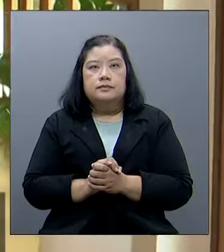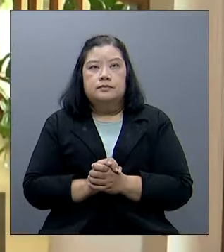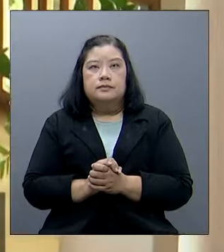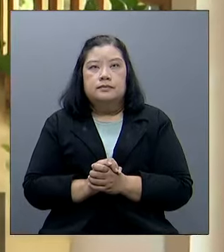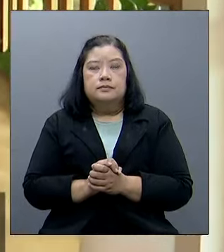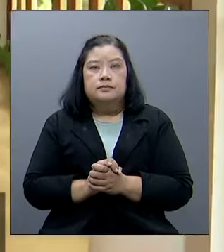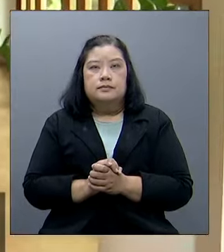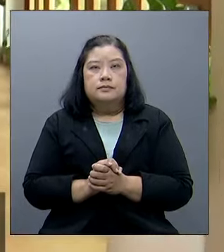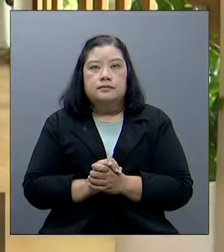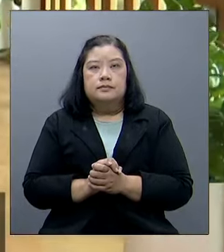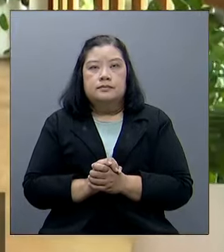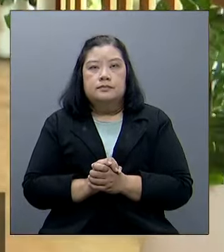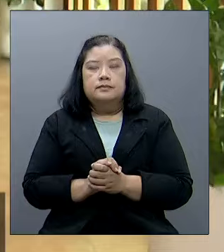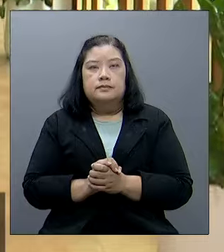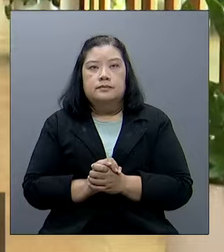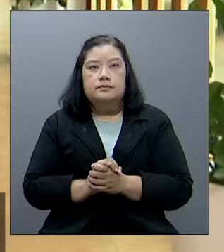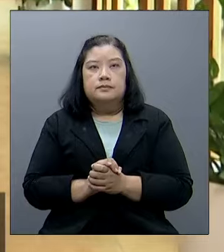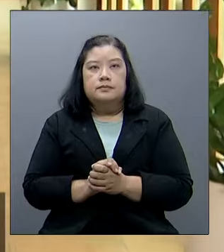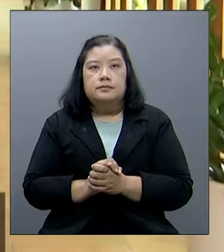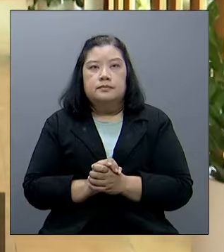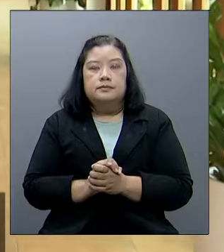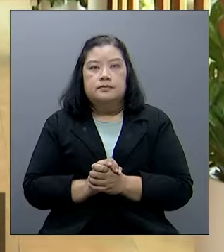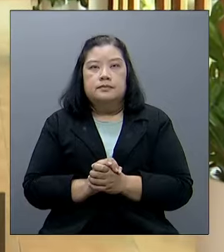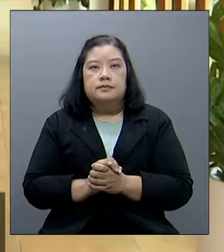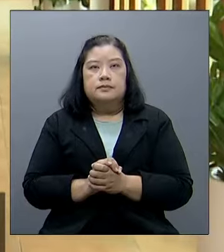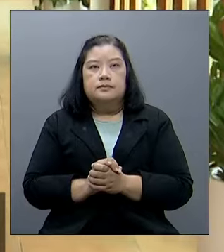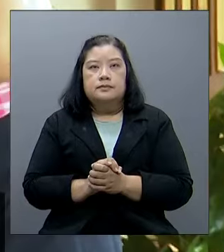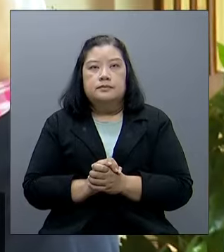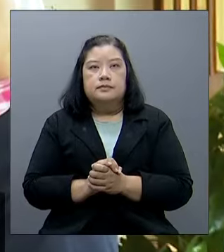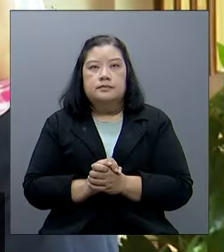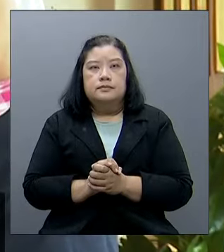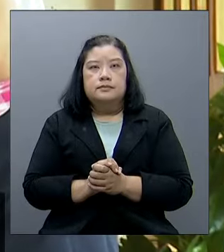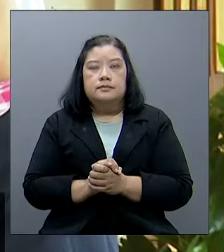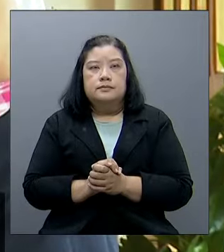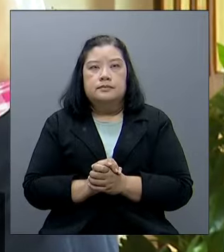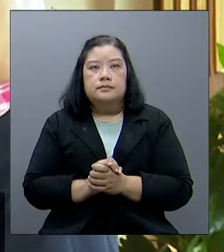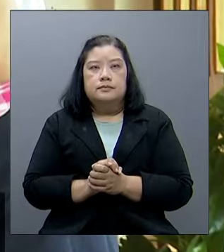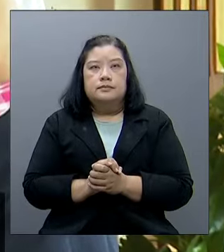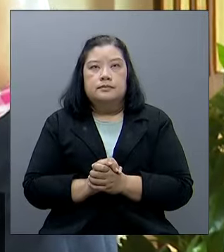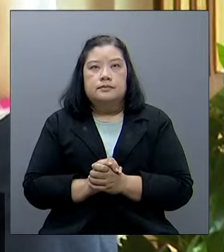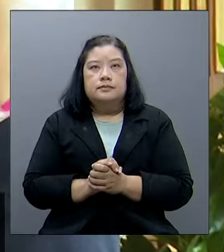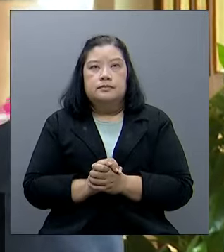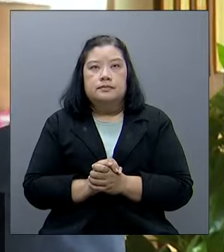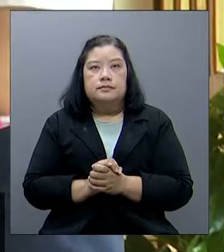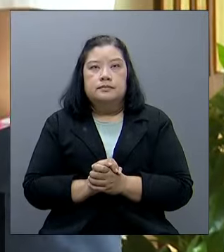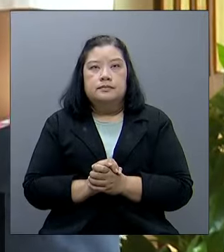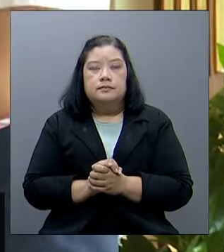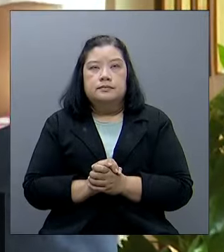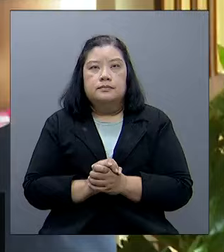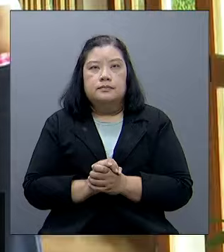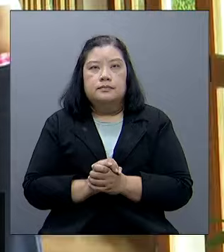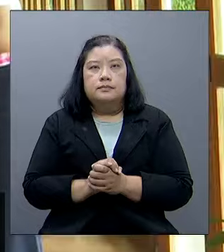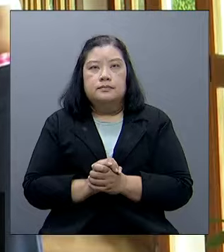2015, actually it's 9 years ago, nearly 10. And all our students here, they need of course to